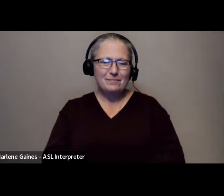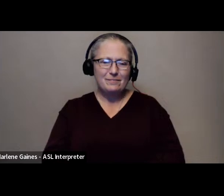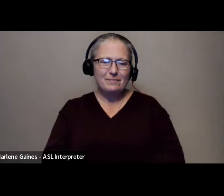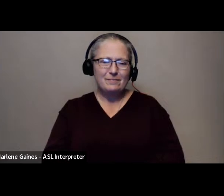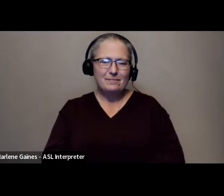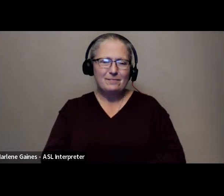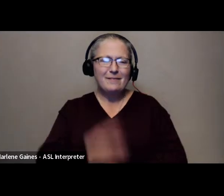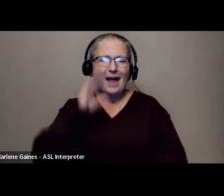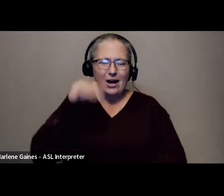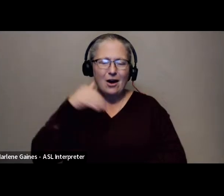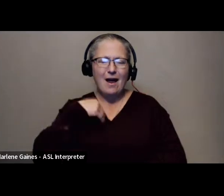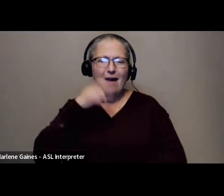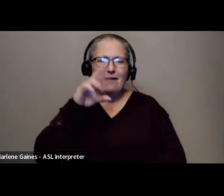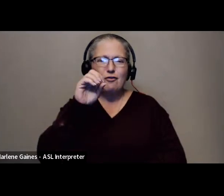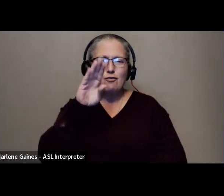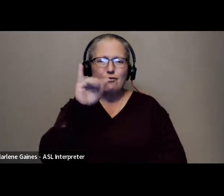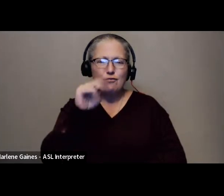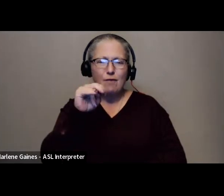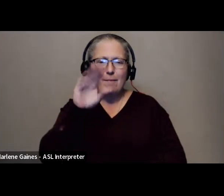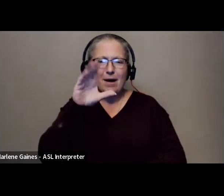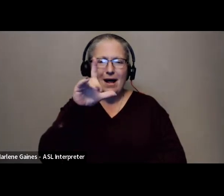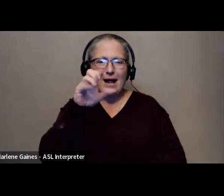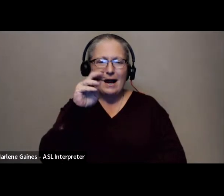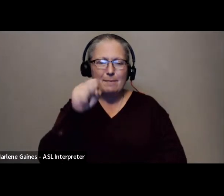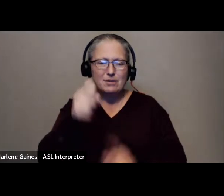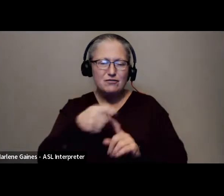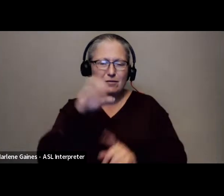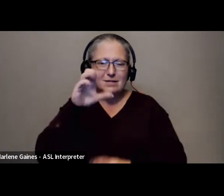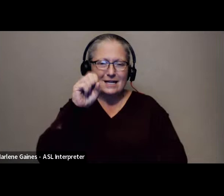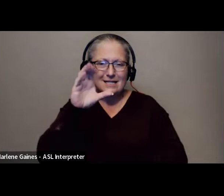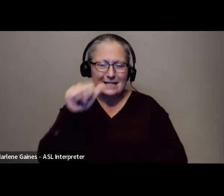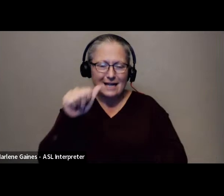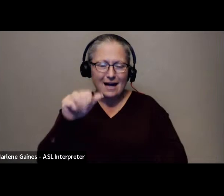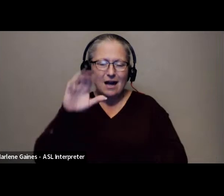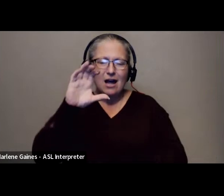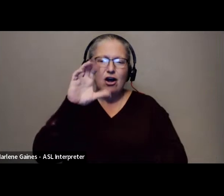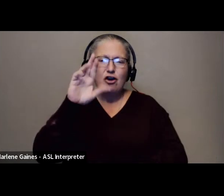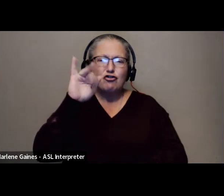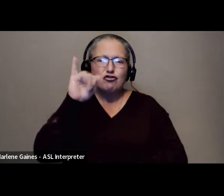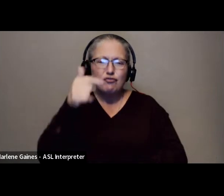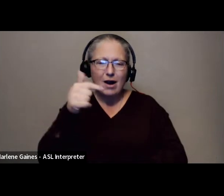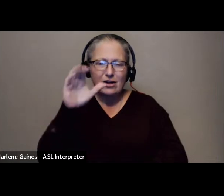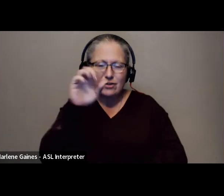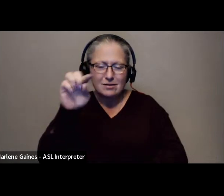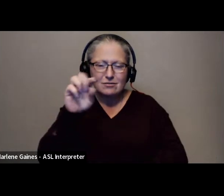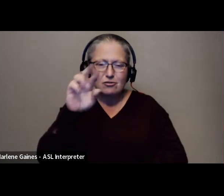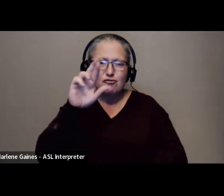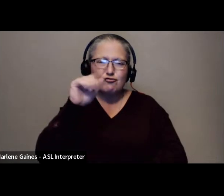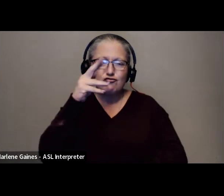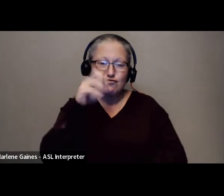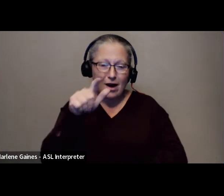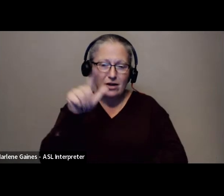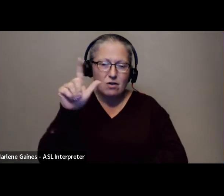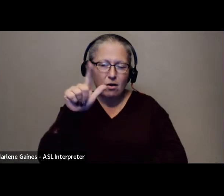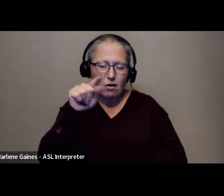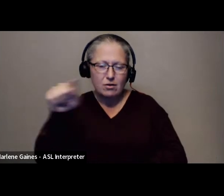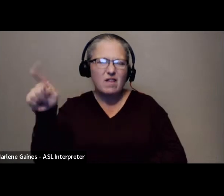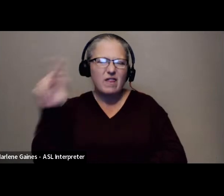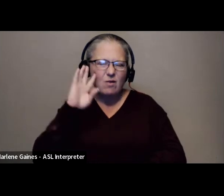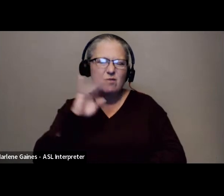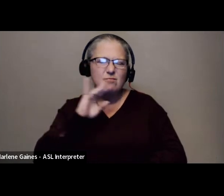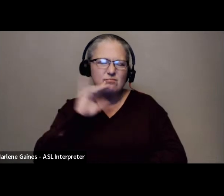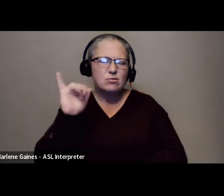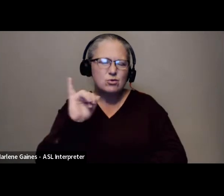And I know we've got Robin Clemens here from CSCA. We've got Craig Childress and Rachel Lauderdale, and they're going to have a chance to speak as well.